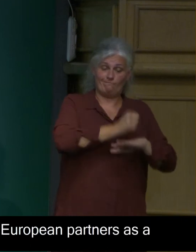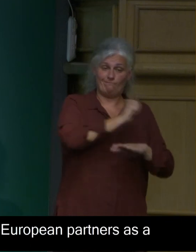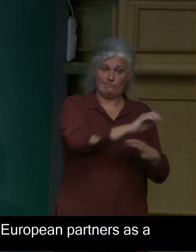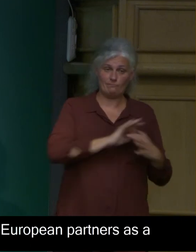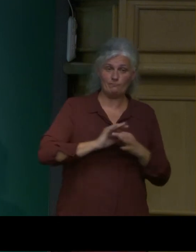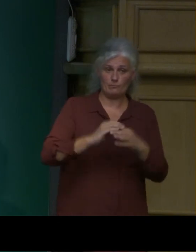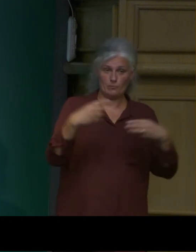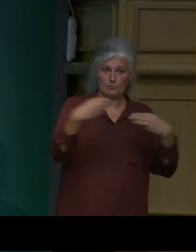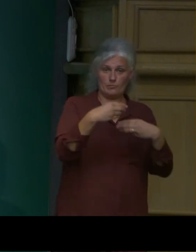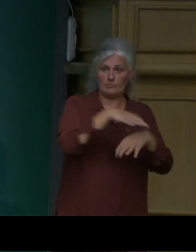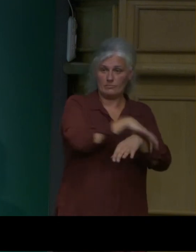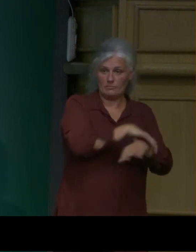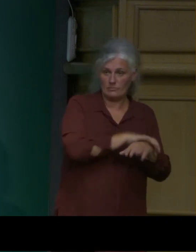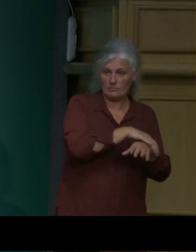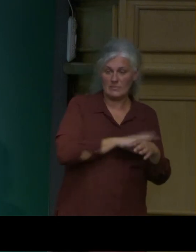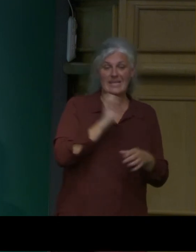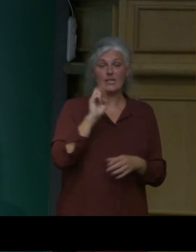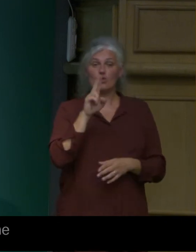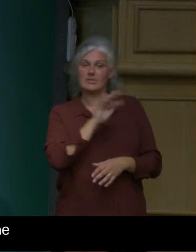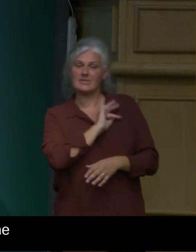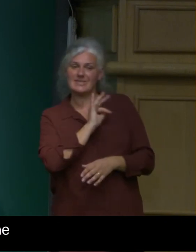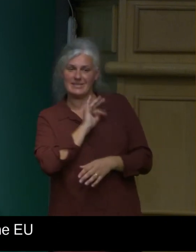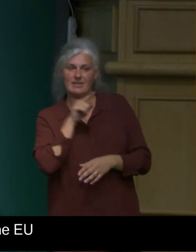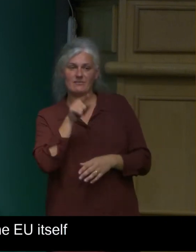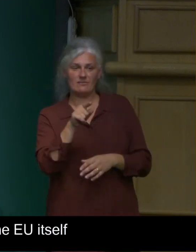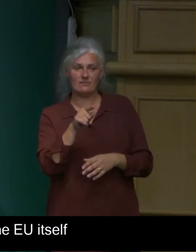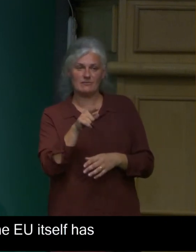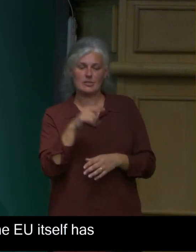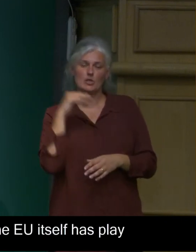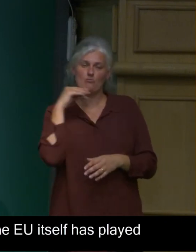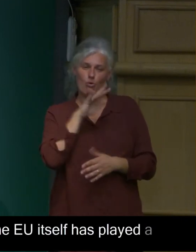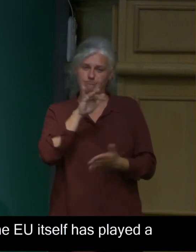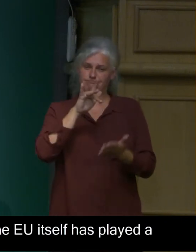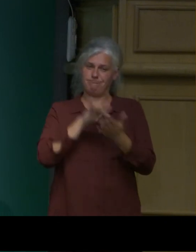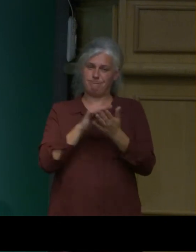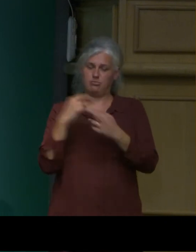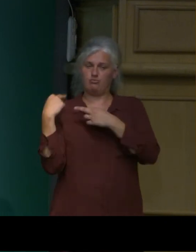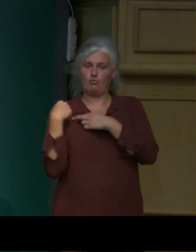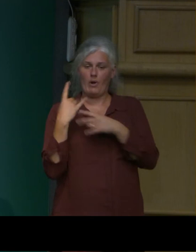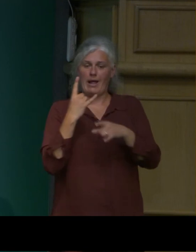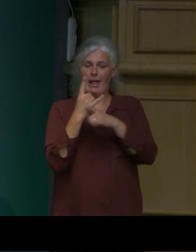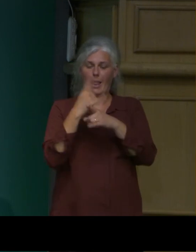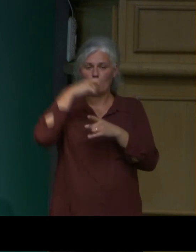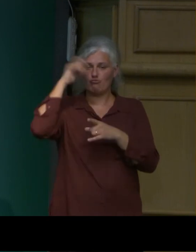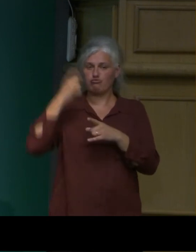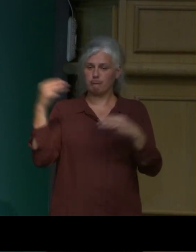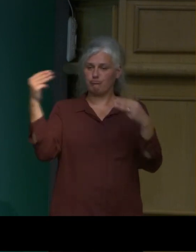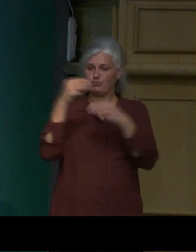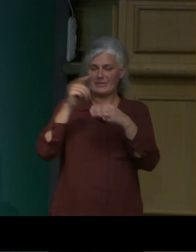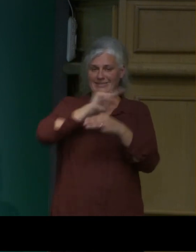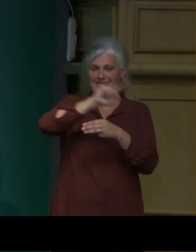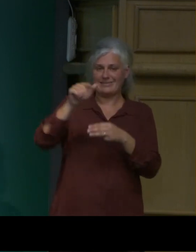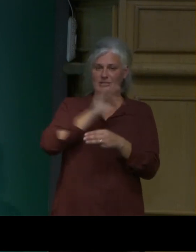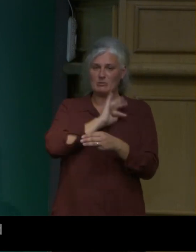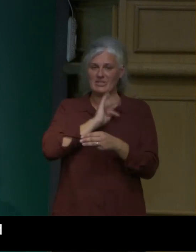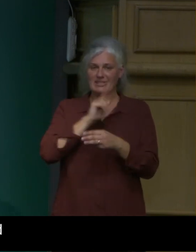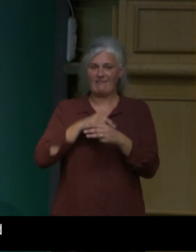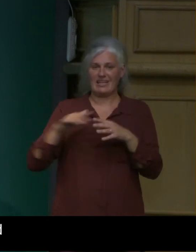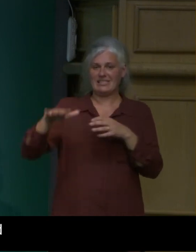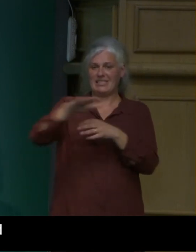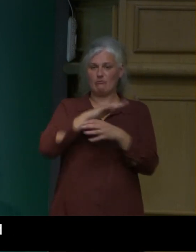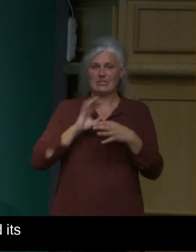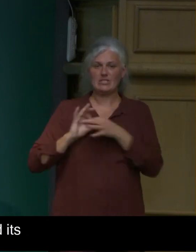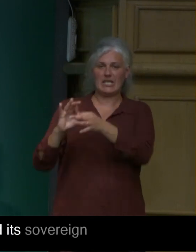security the EU itself has played a central role in helping Ukraine to defend its sovereignty and territorial